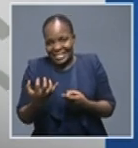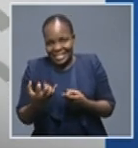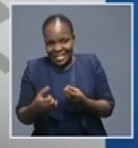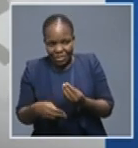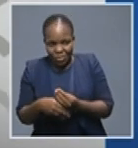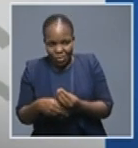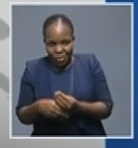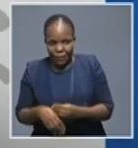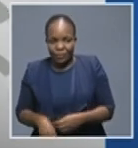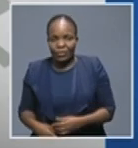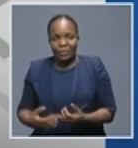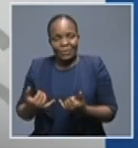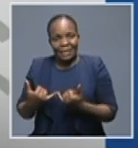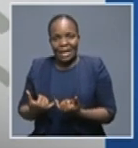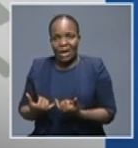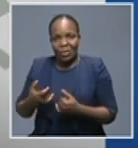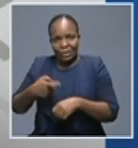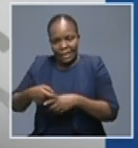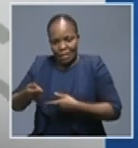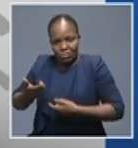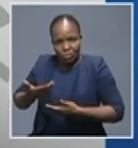said and decided on?